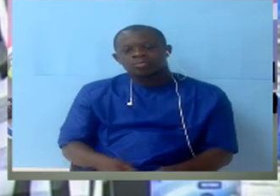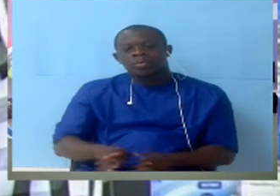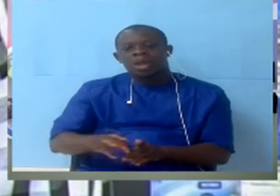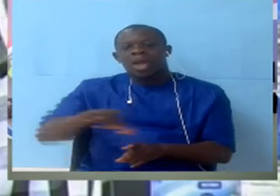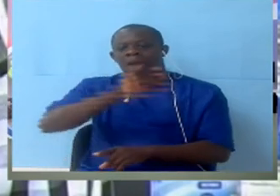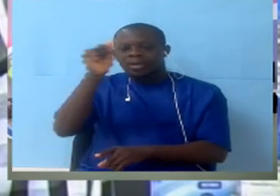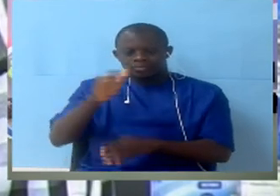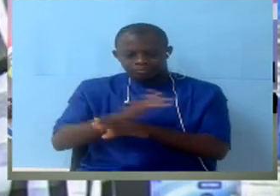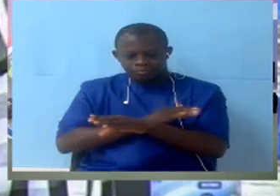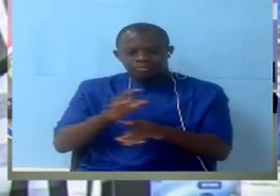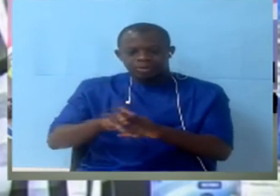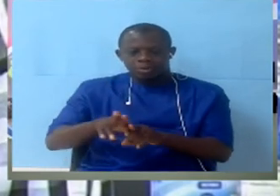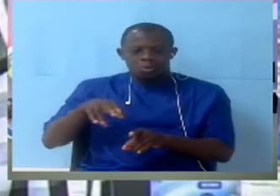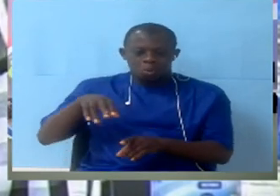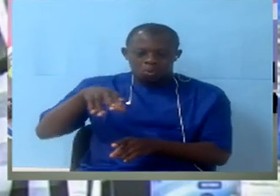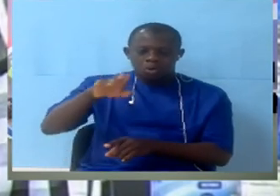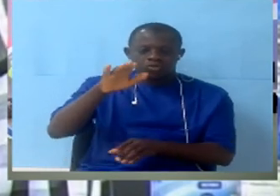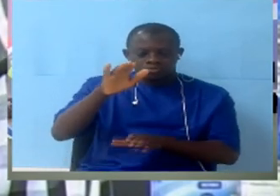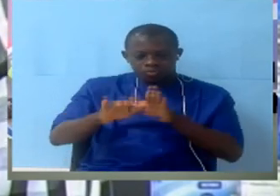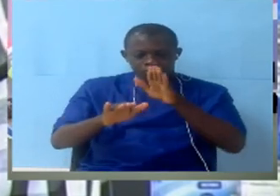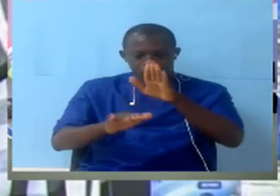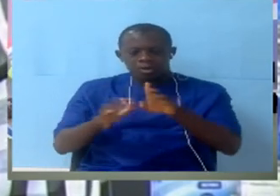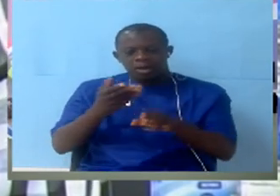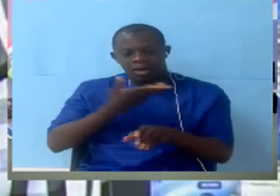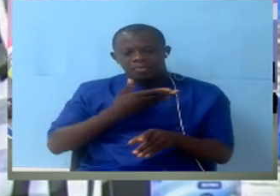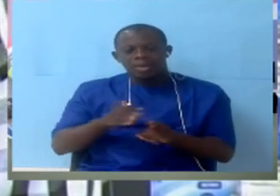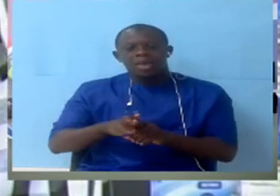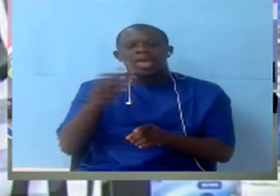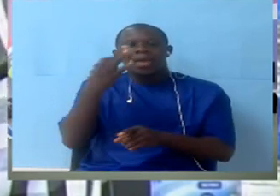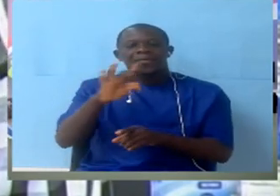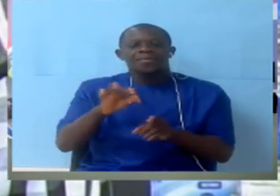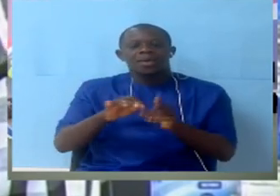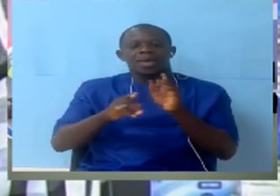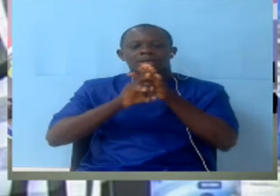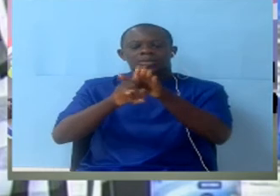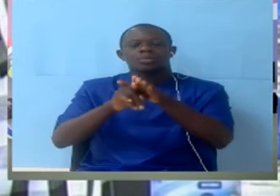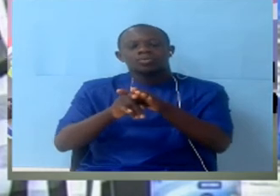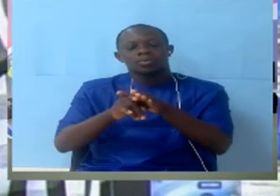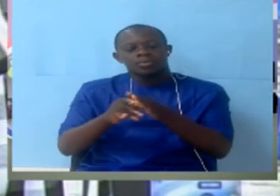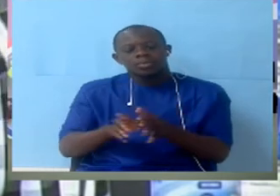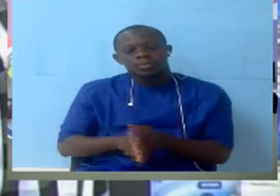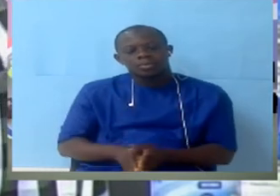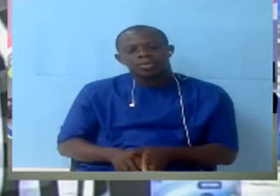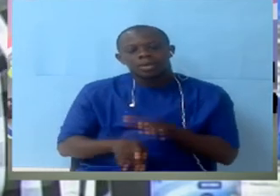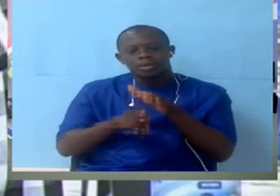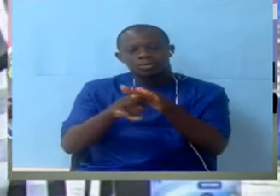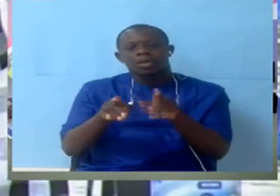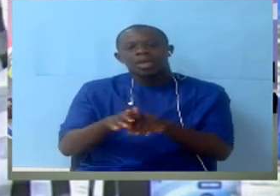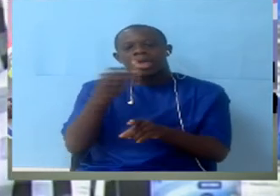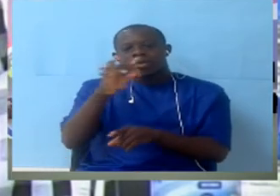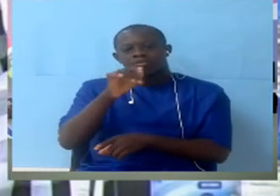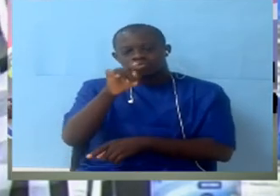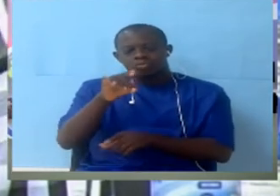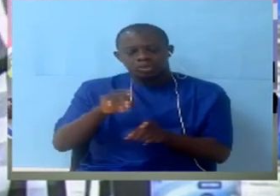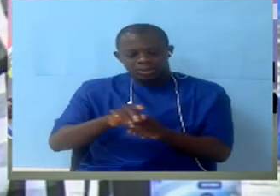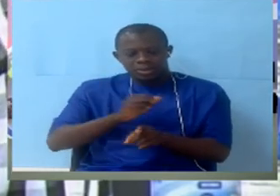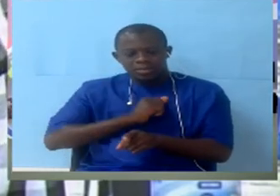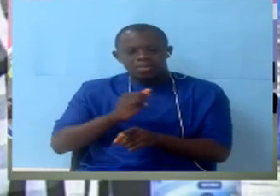They were coming very slowly. Just like if you are coming behind somebody